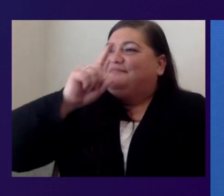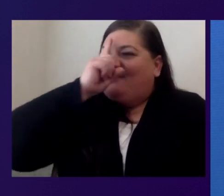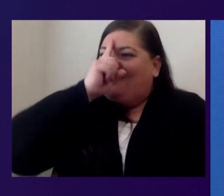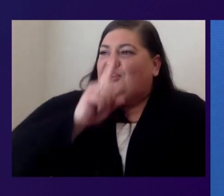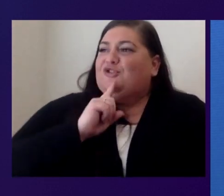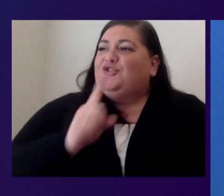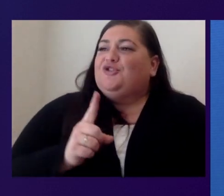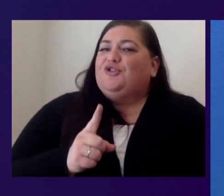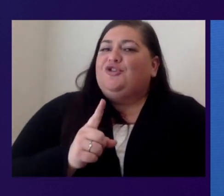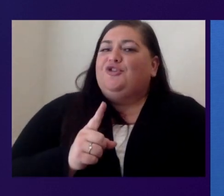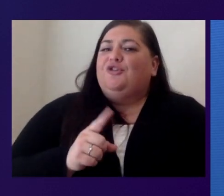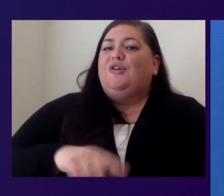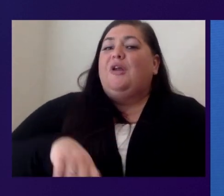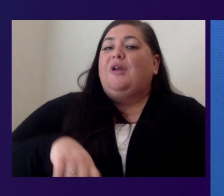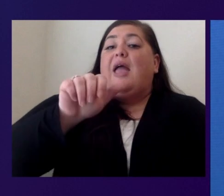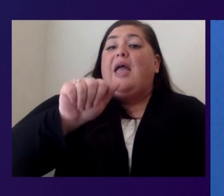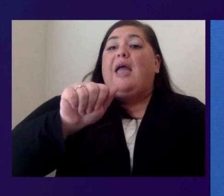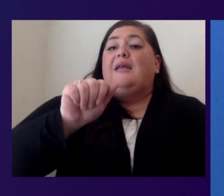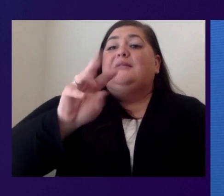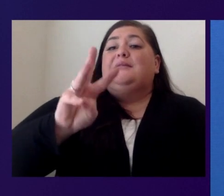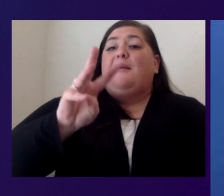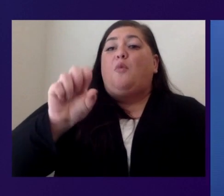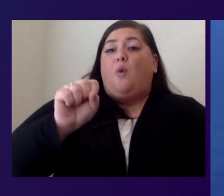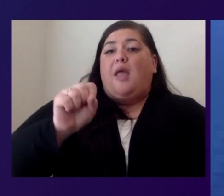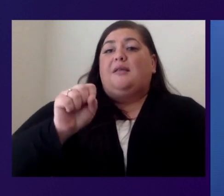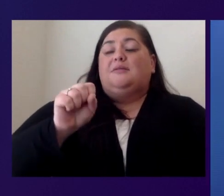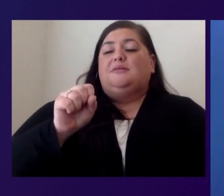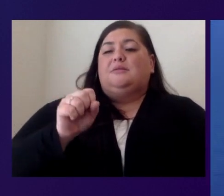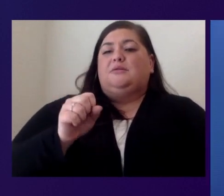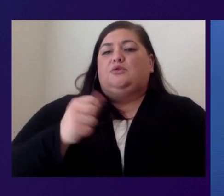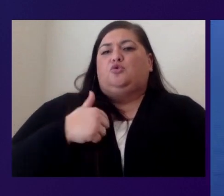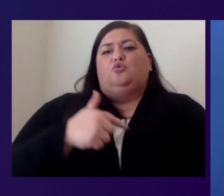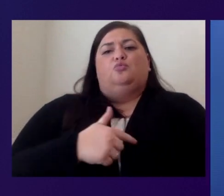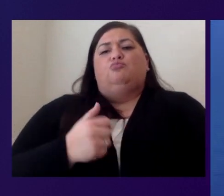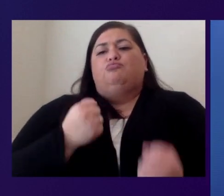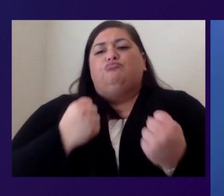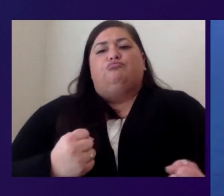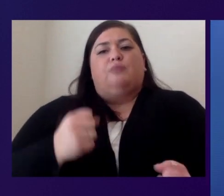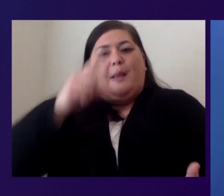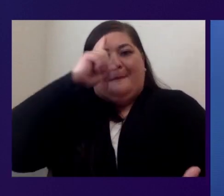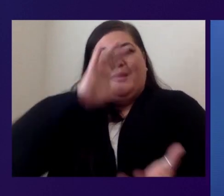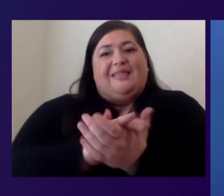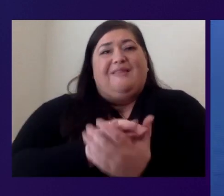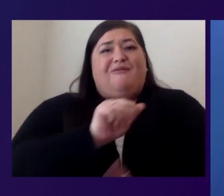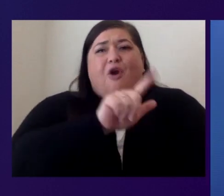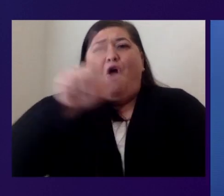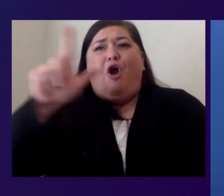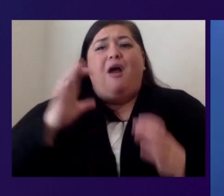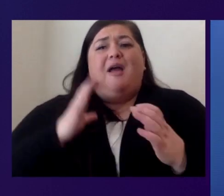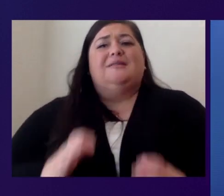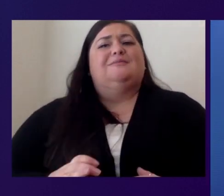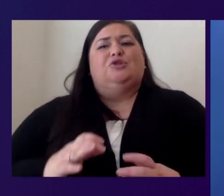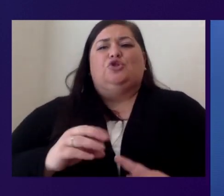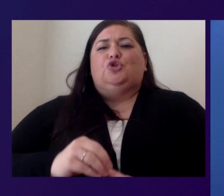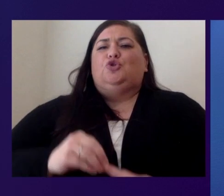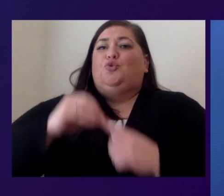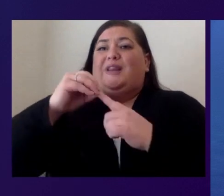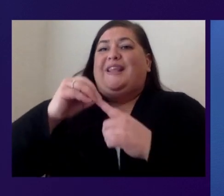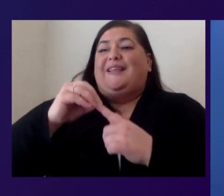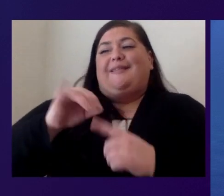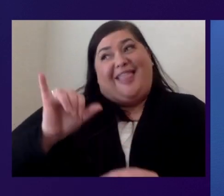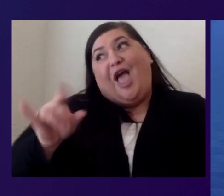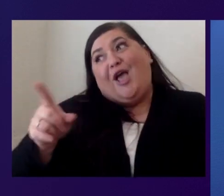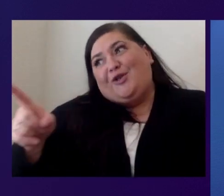at AWS EUC, we believe each customer is unique in terms of your dependencies, just like you.